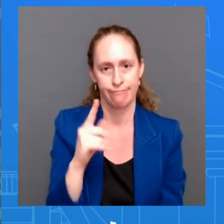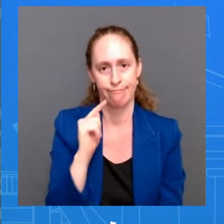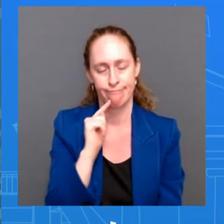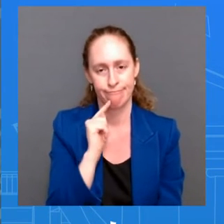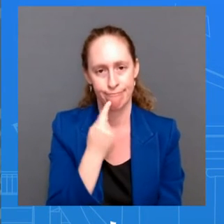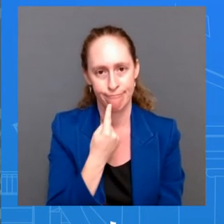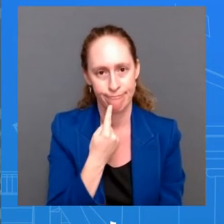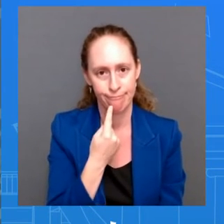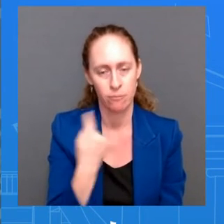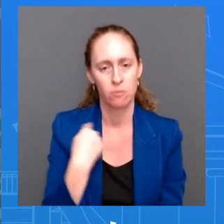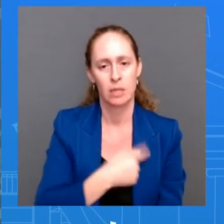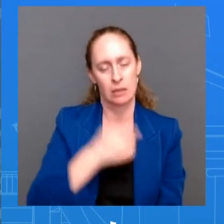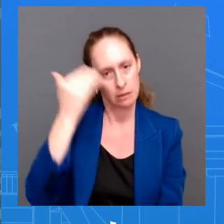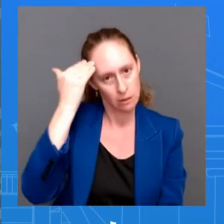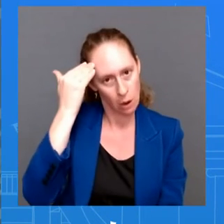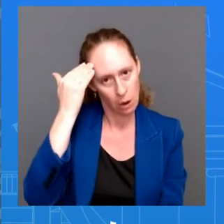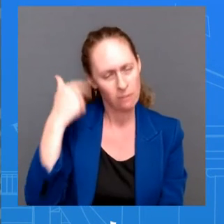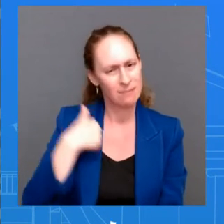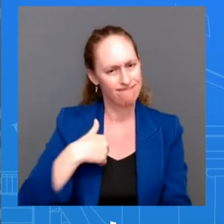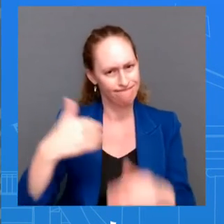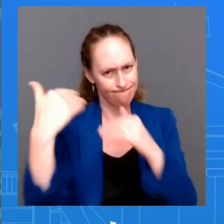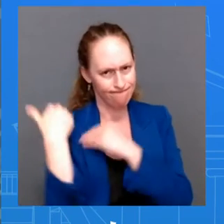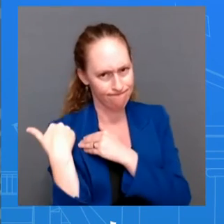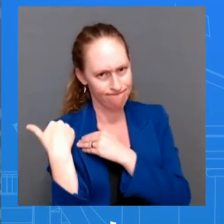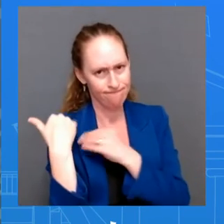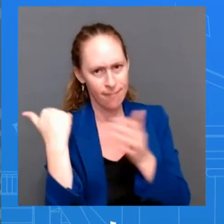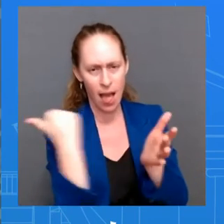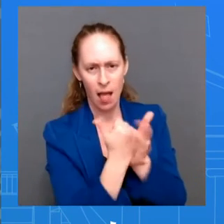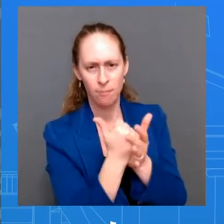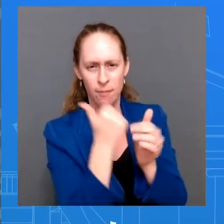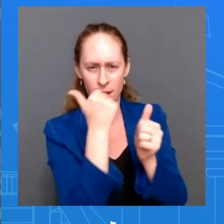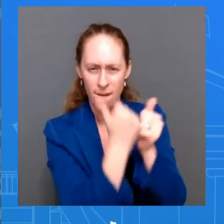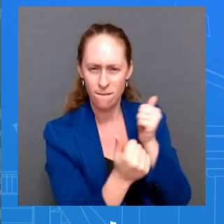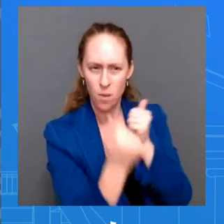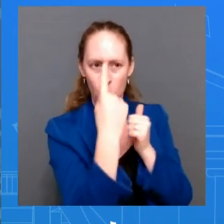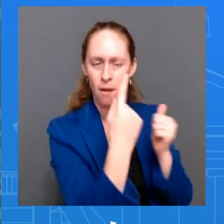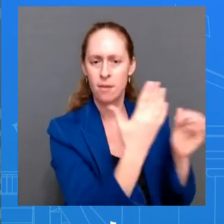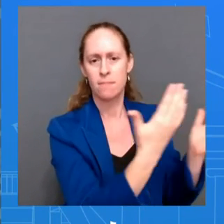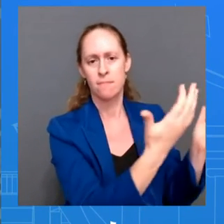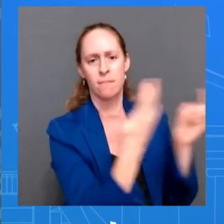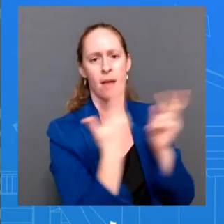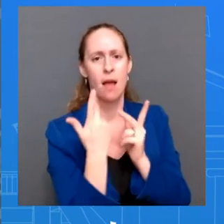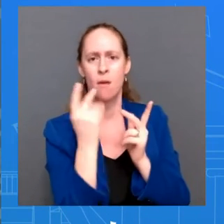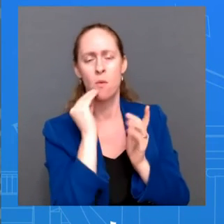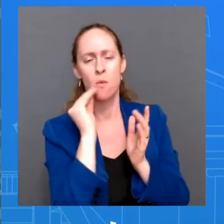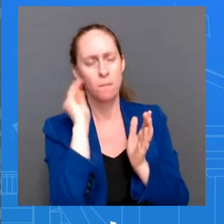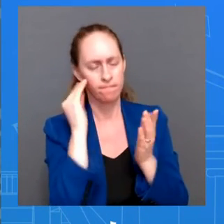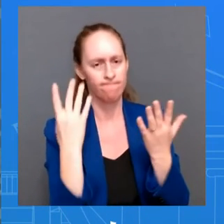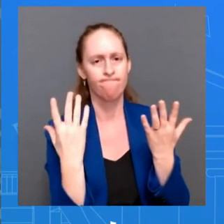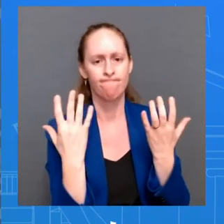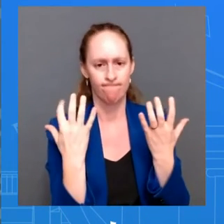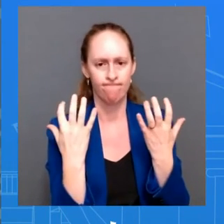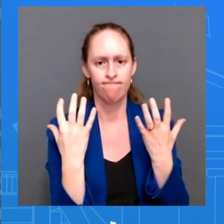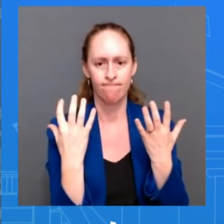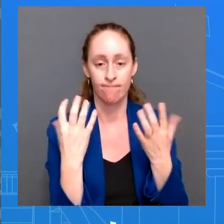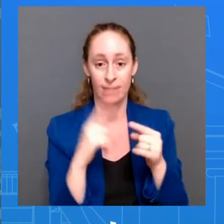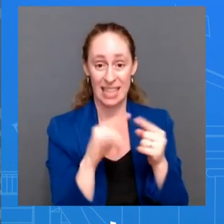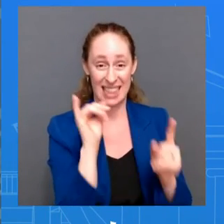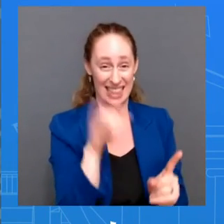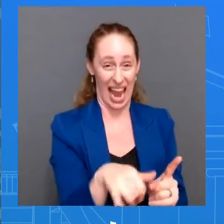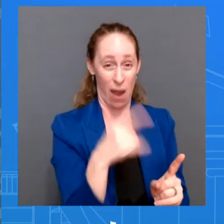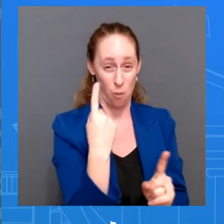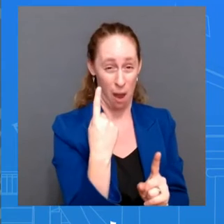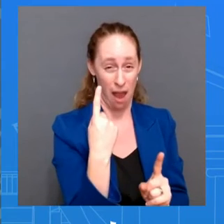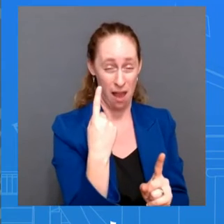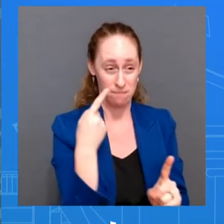U.S. citizens abroad and monitor their situation. But on this particular case, we cannot speak to it. I wanted to ask